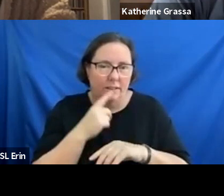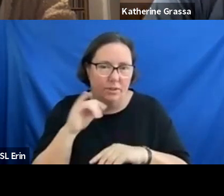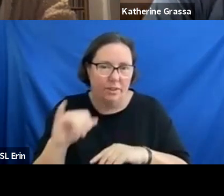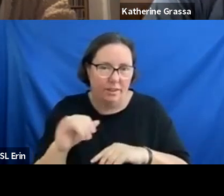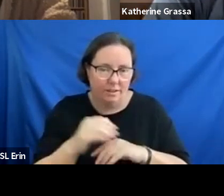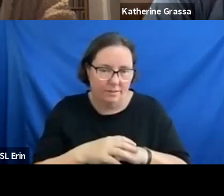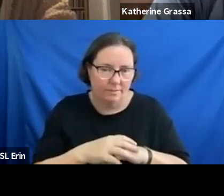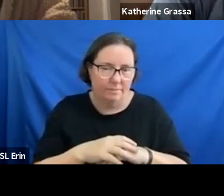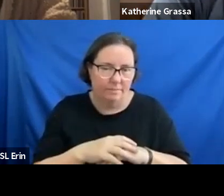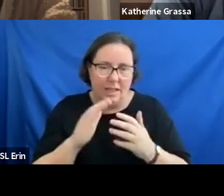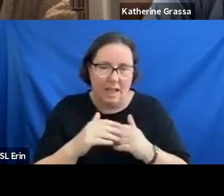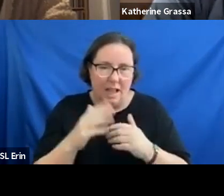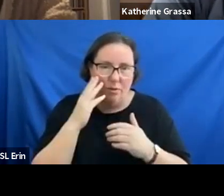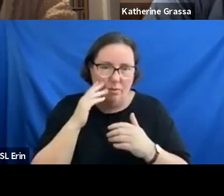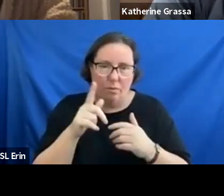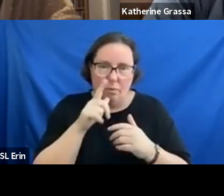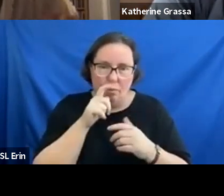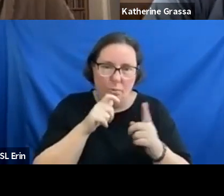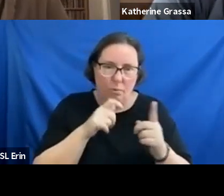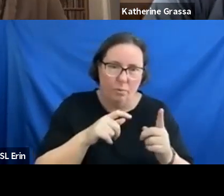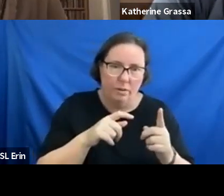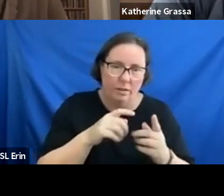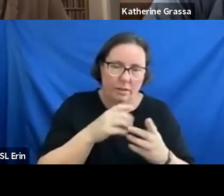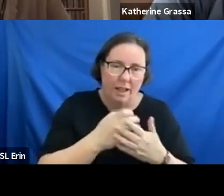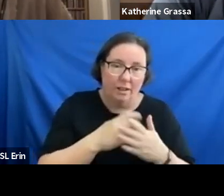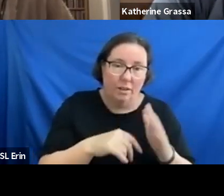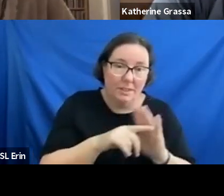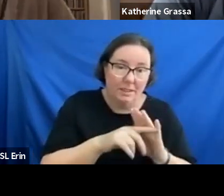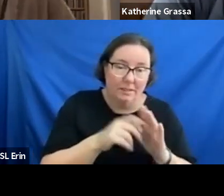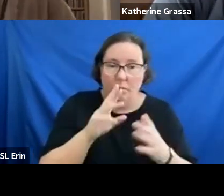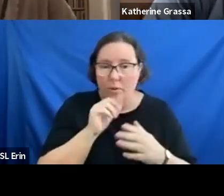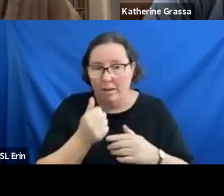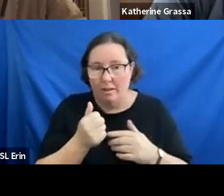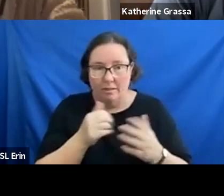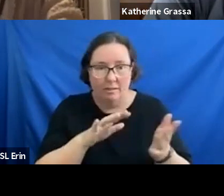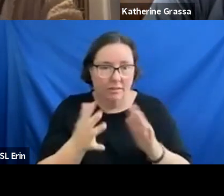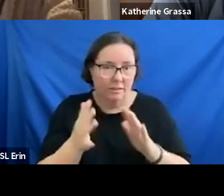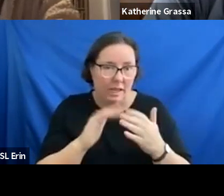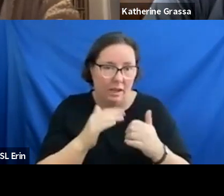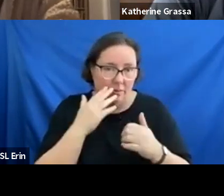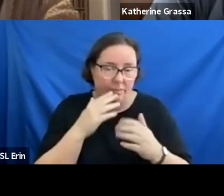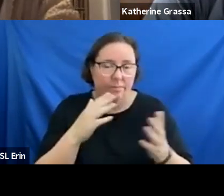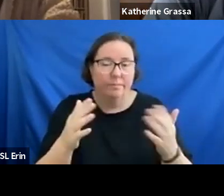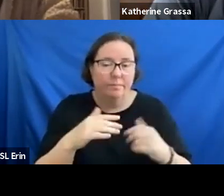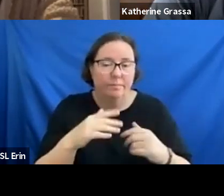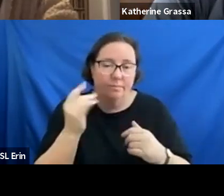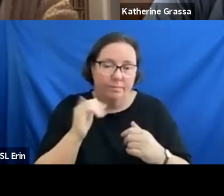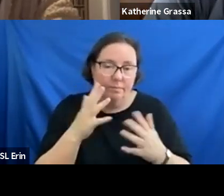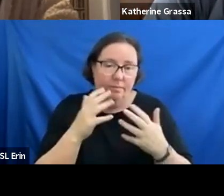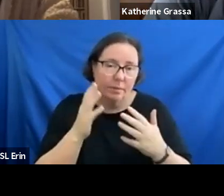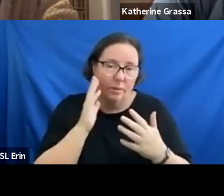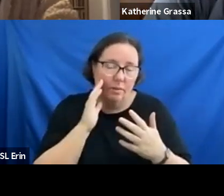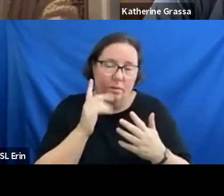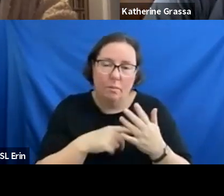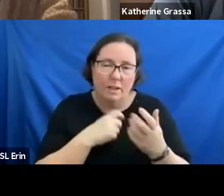do you use to determine who is in fact disadvantaged in that respect? And I would of course want to know